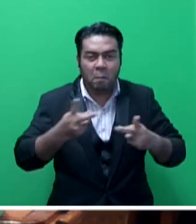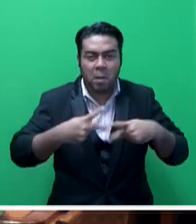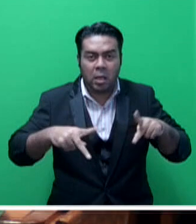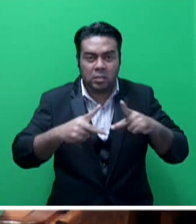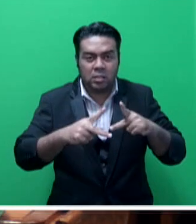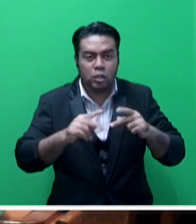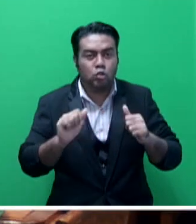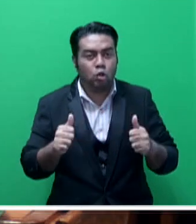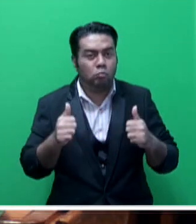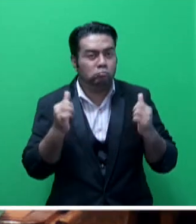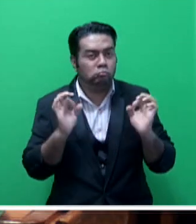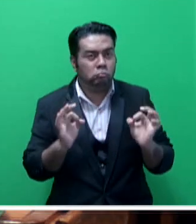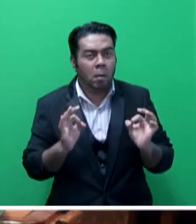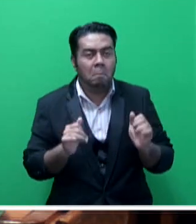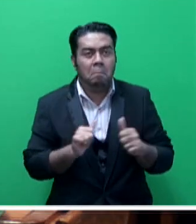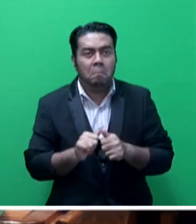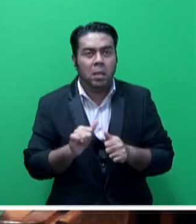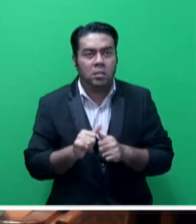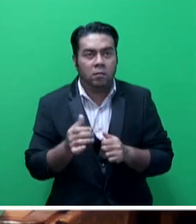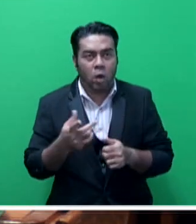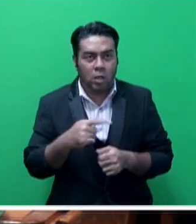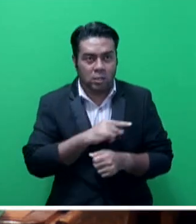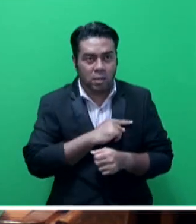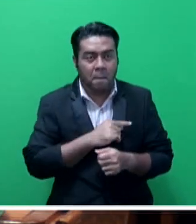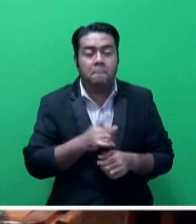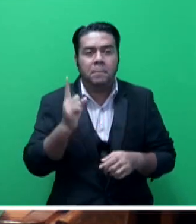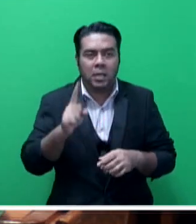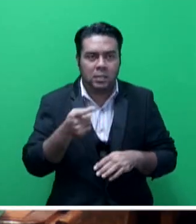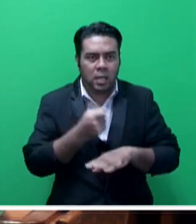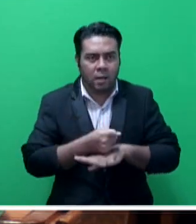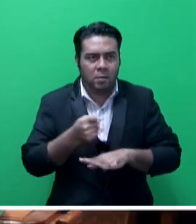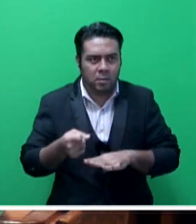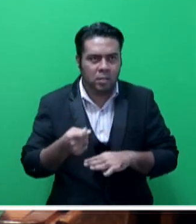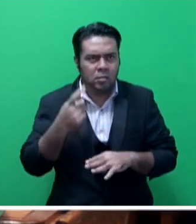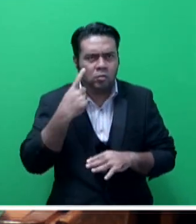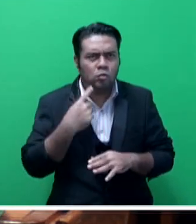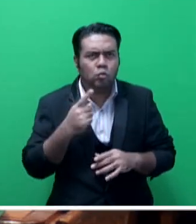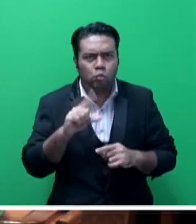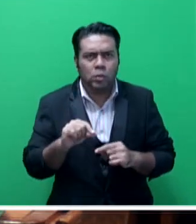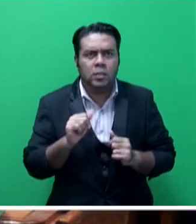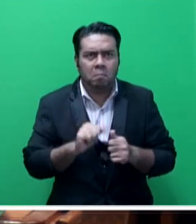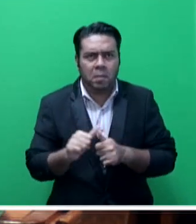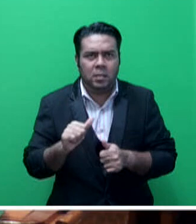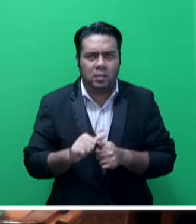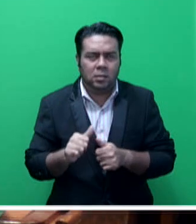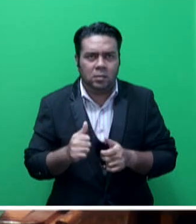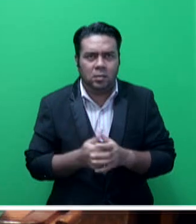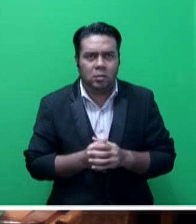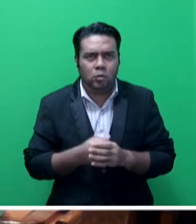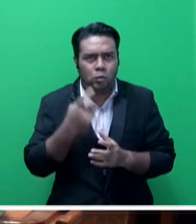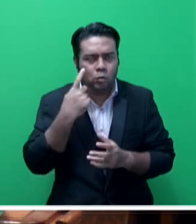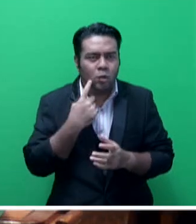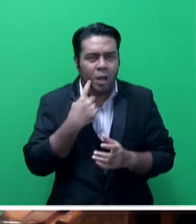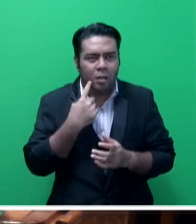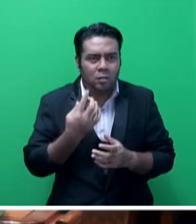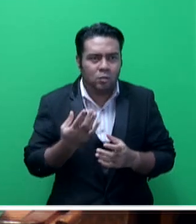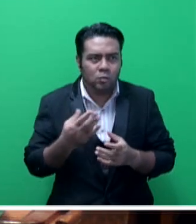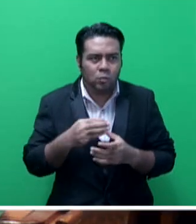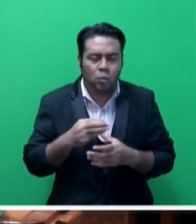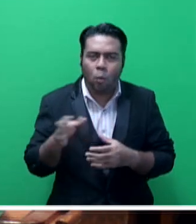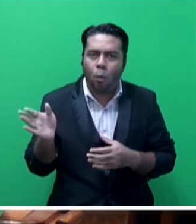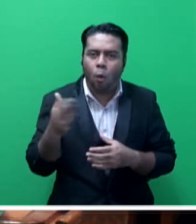not in the best of state, but government is doing its very best to reach out to all